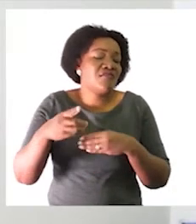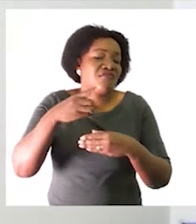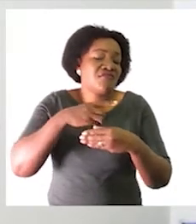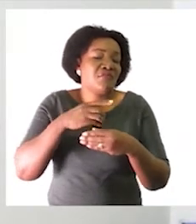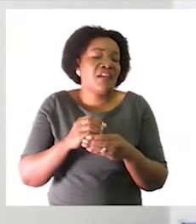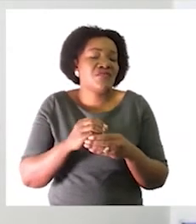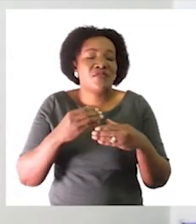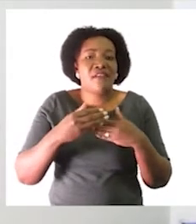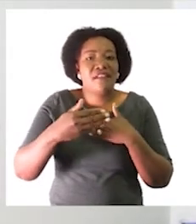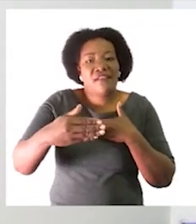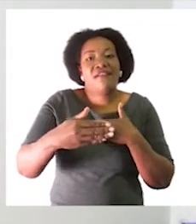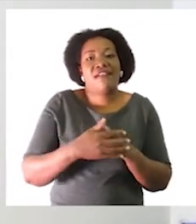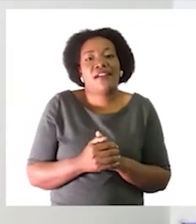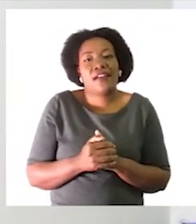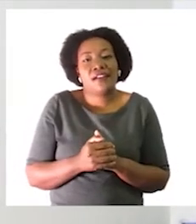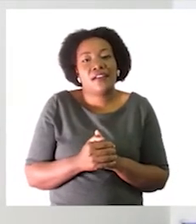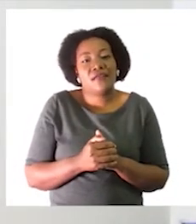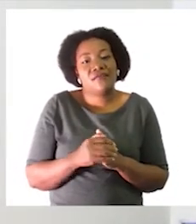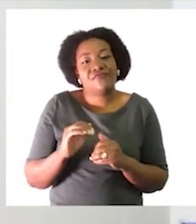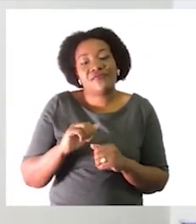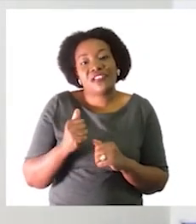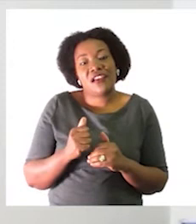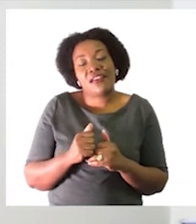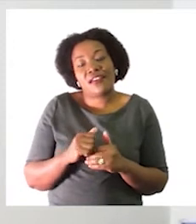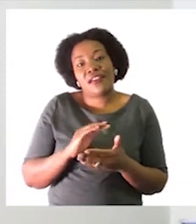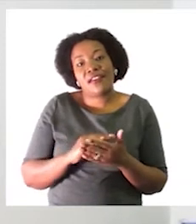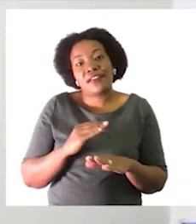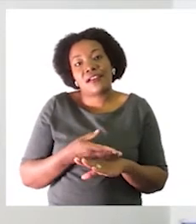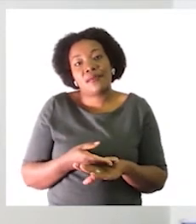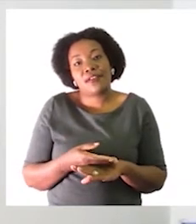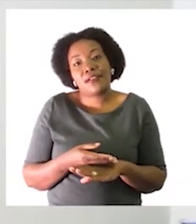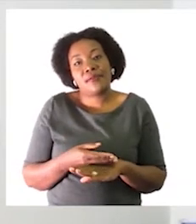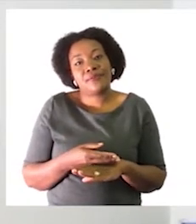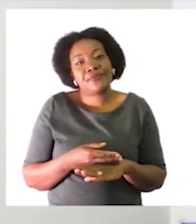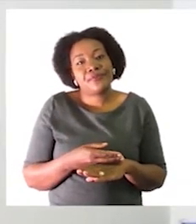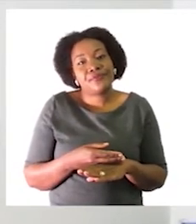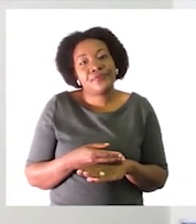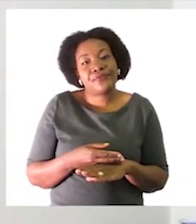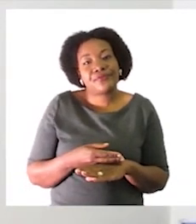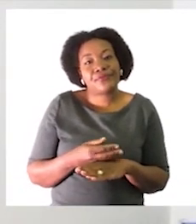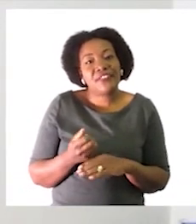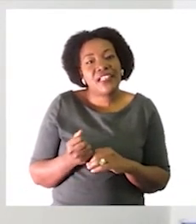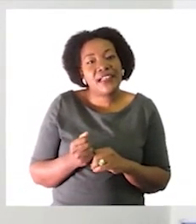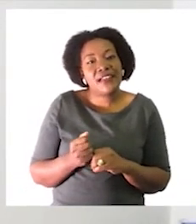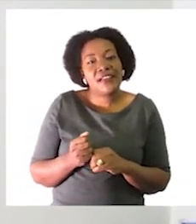back. Okay, let's quickly look another one as well. Say, for example, if we have